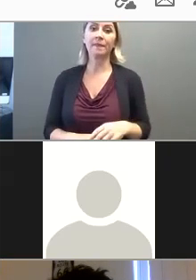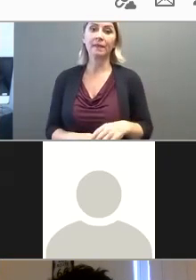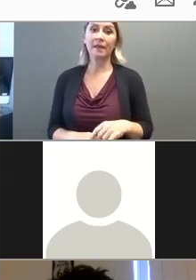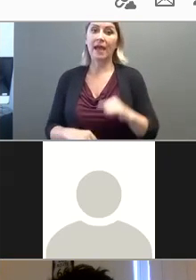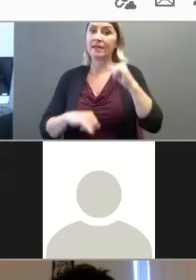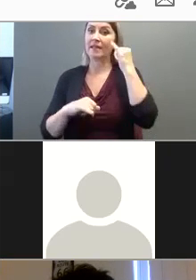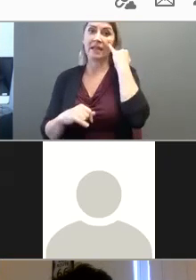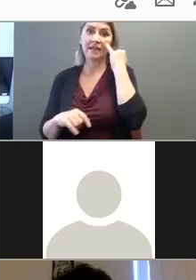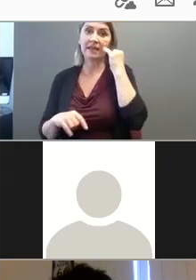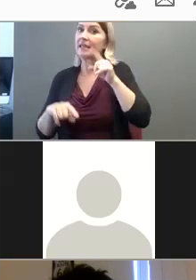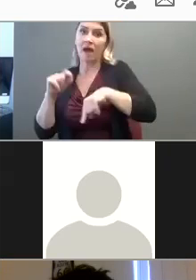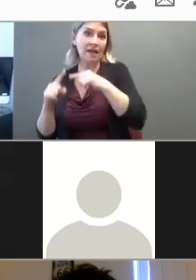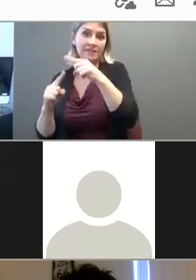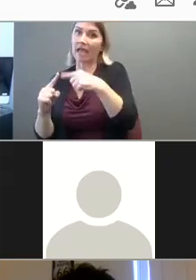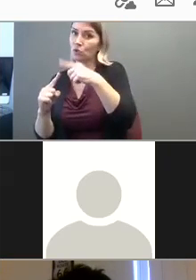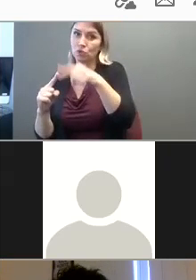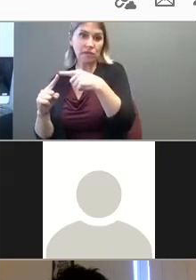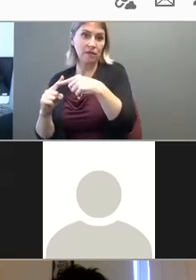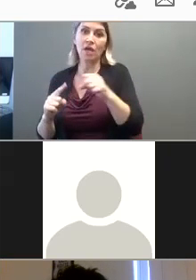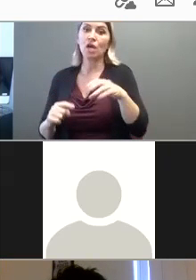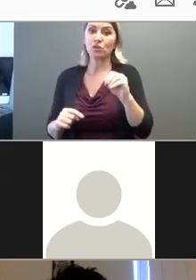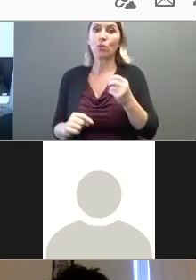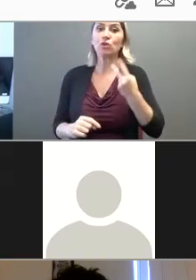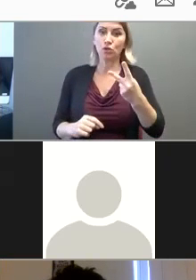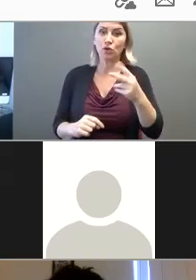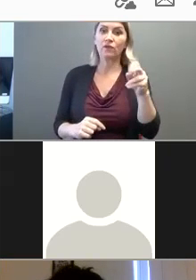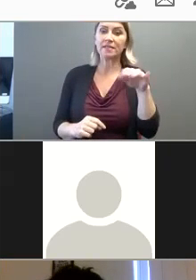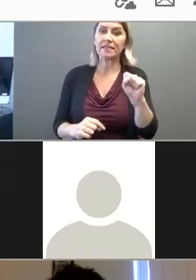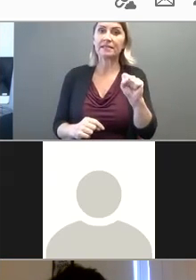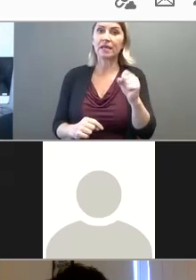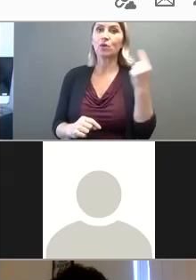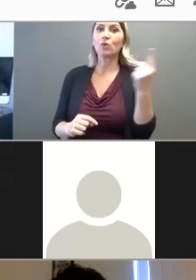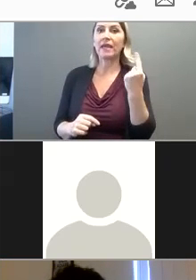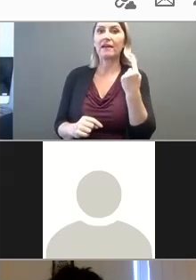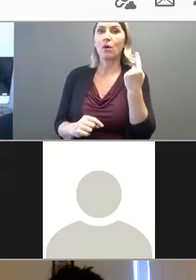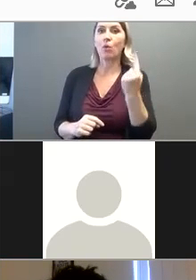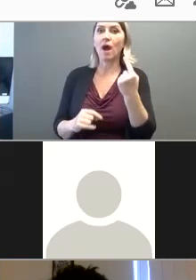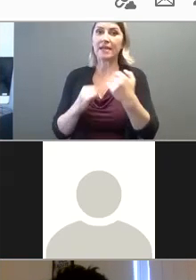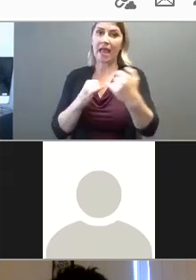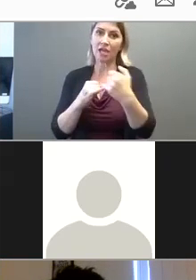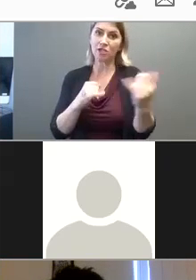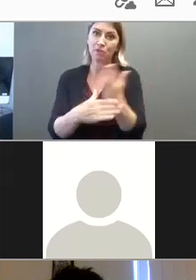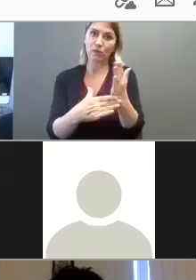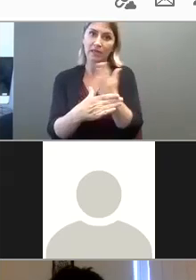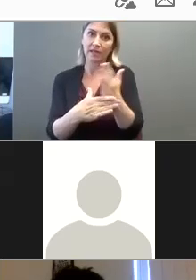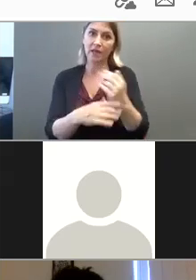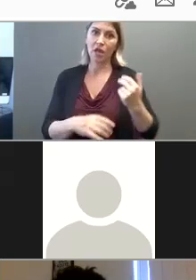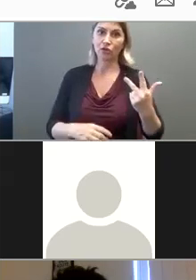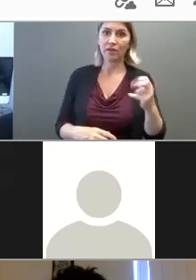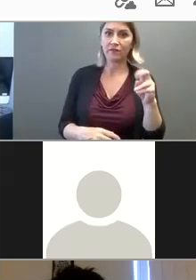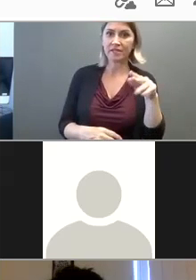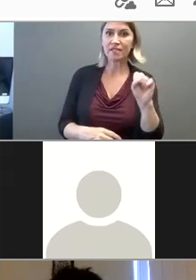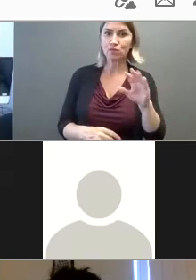it cannot have cycles. So a tree with 2 vertices can only have 1 edge between them. A tree with 3 vertices would have 2